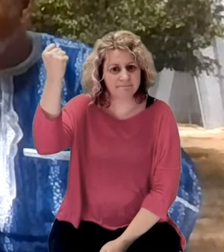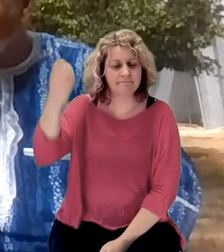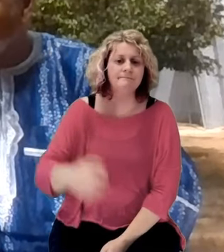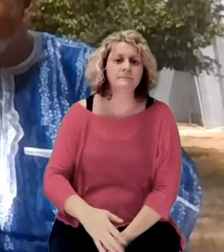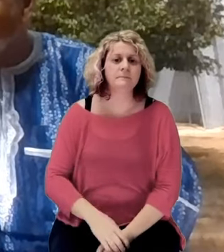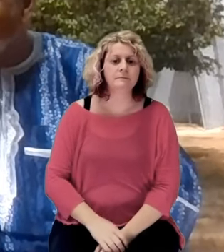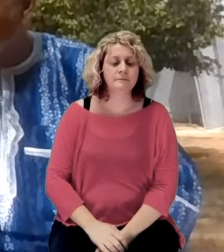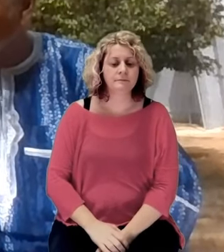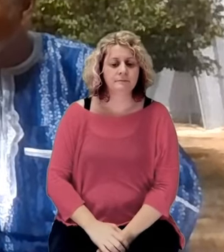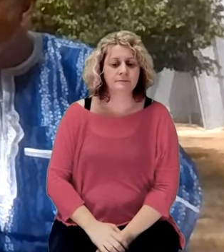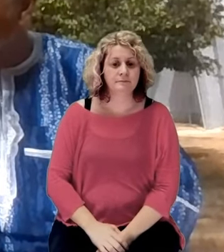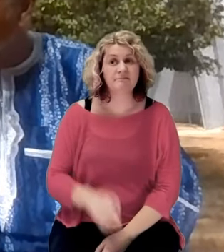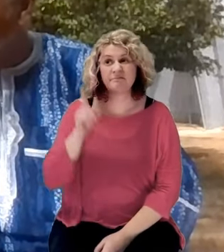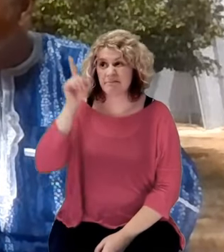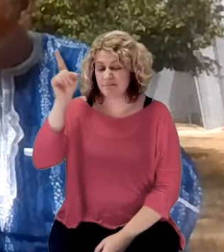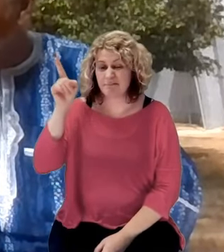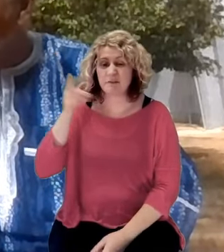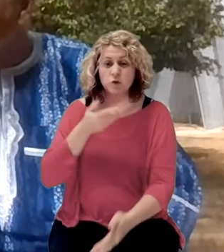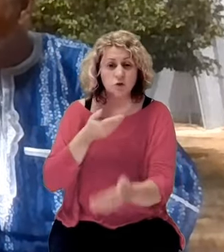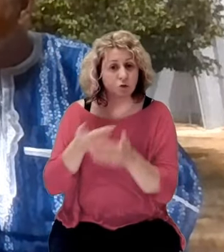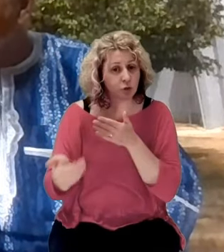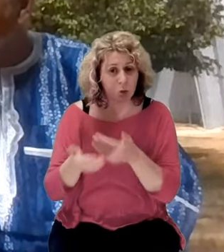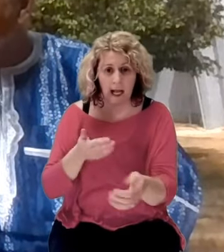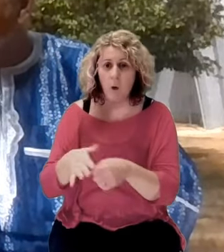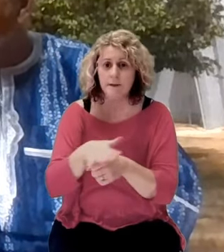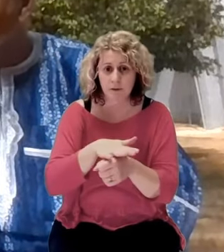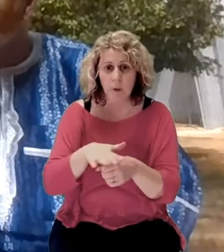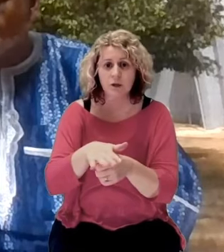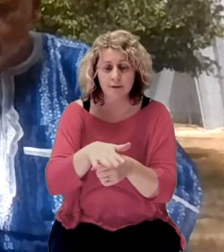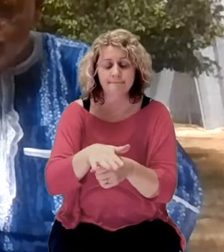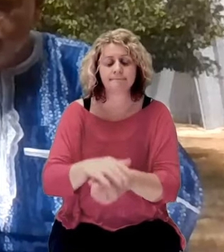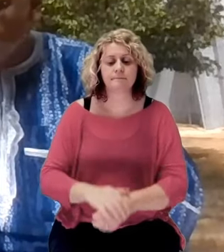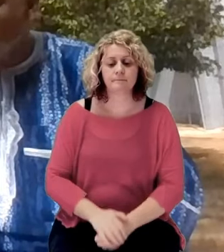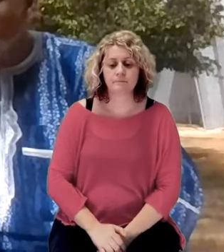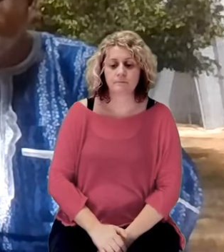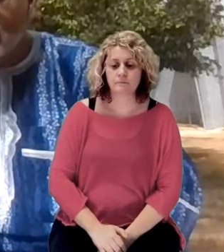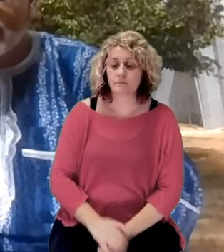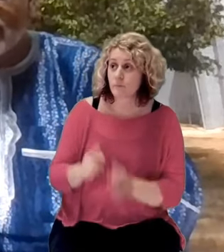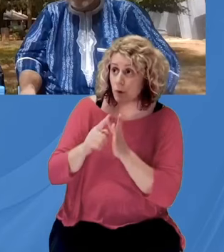knows everything about us and He will take care of the situation.